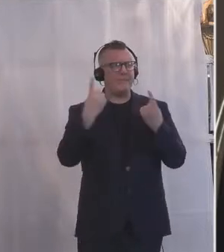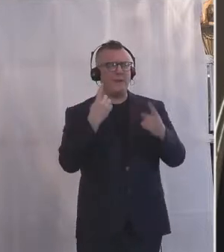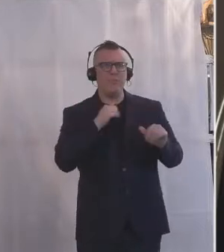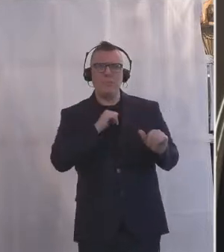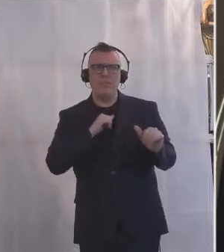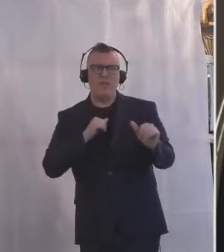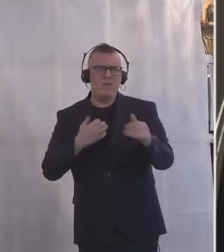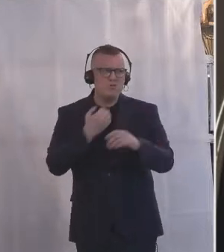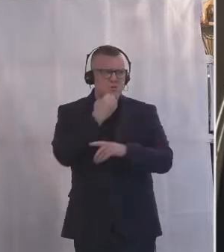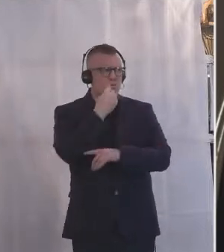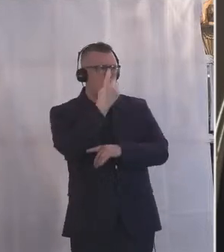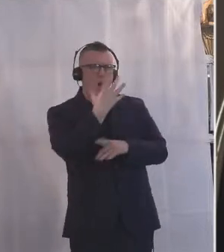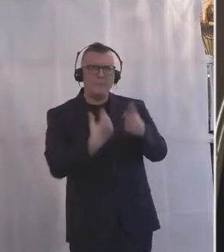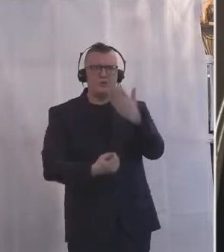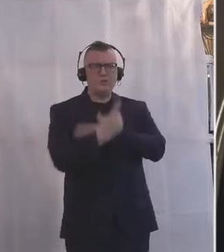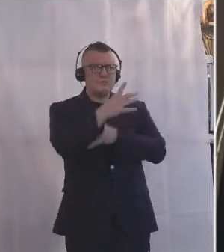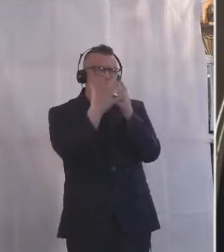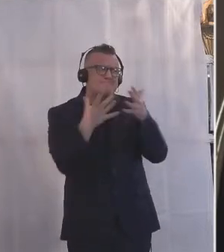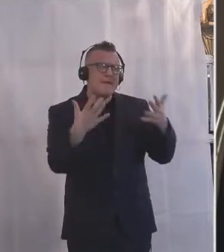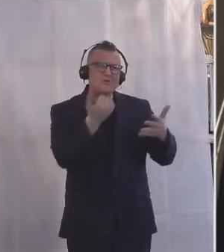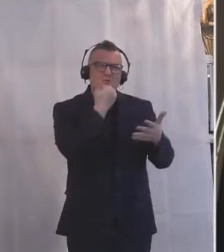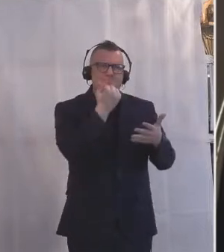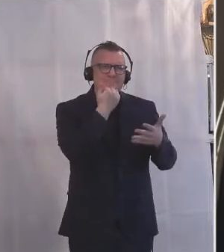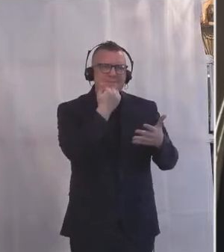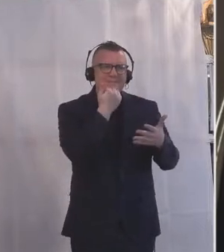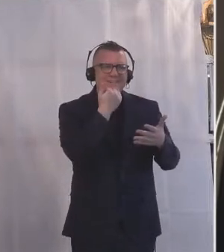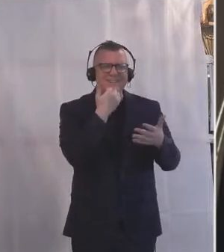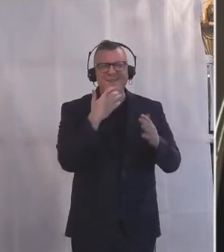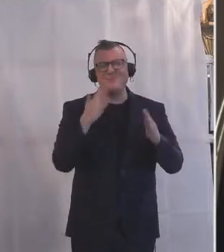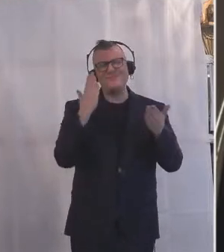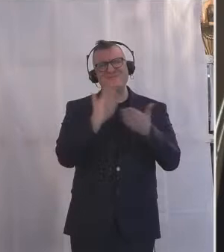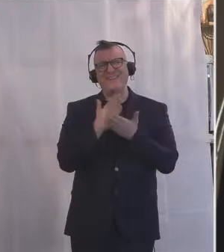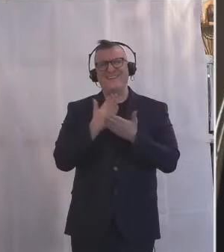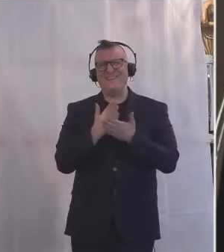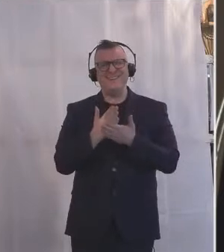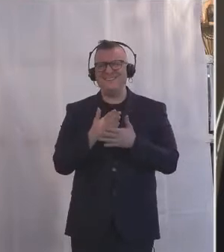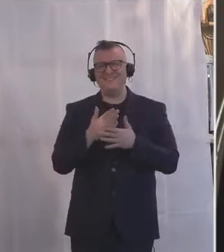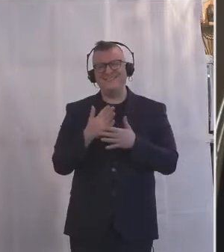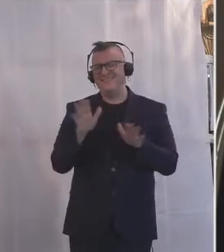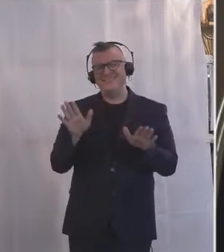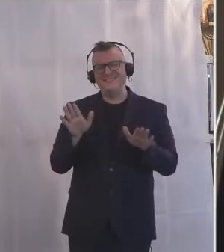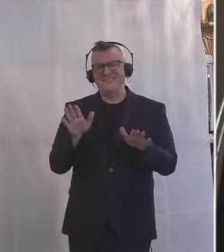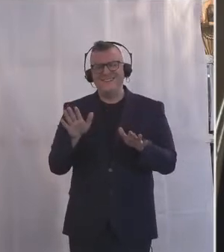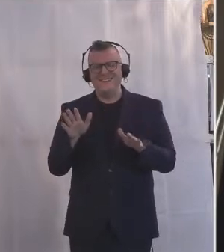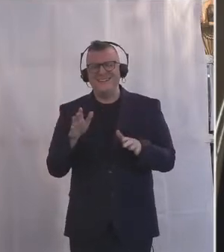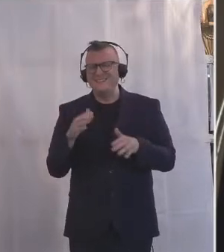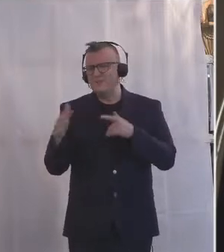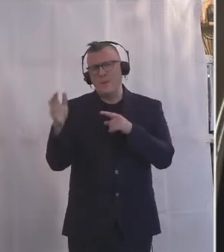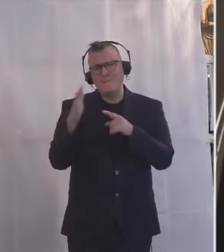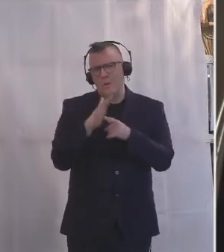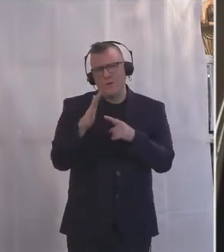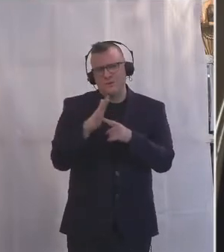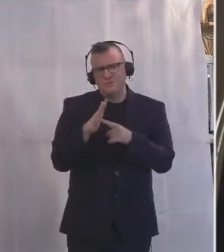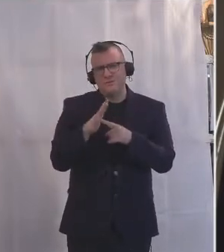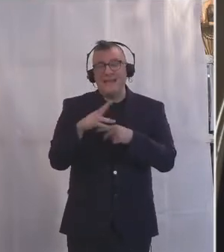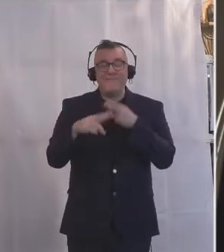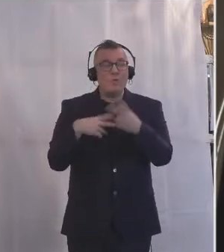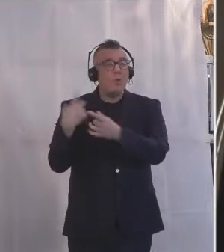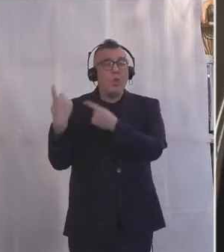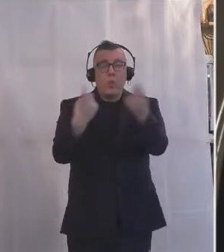big opportunity, but in reality, it's you're way down here trying to scavenge through and finding